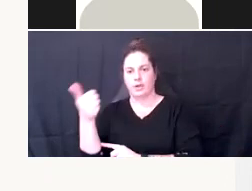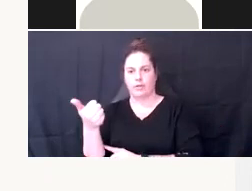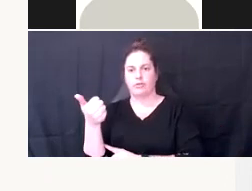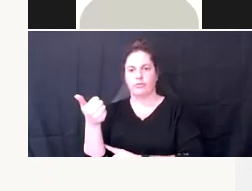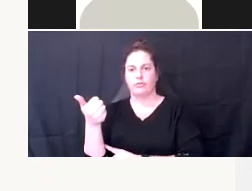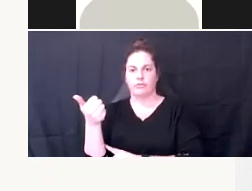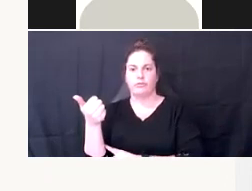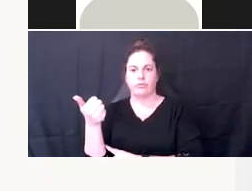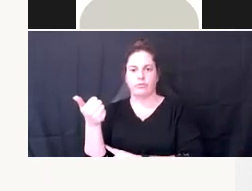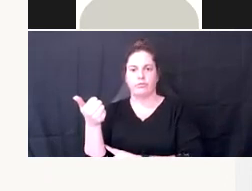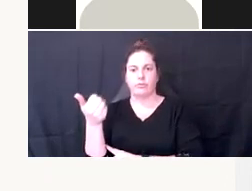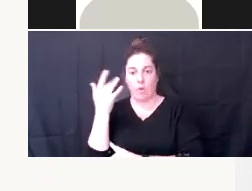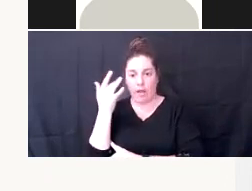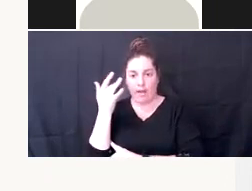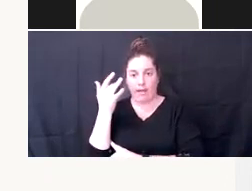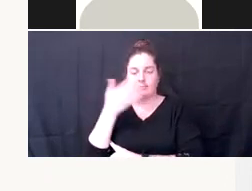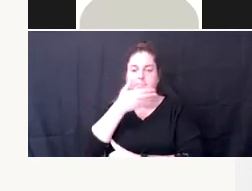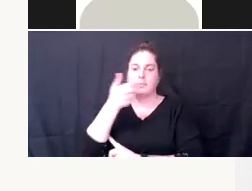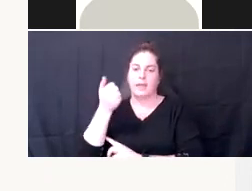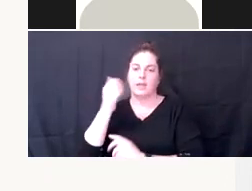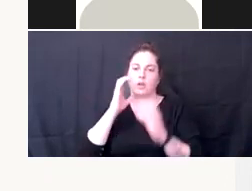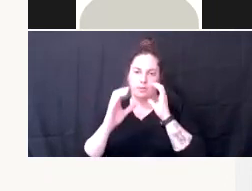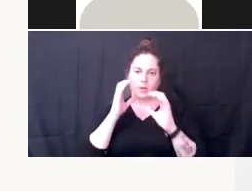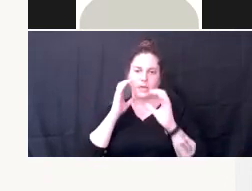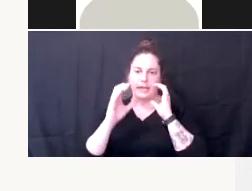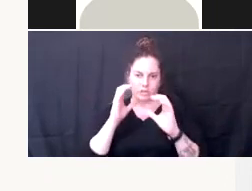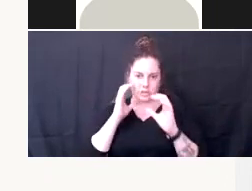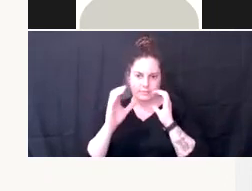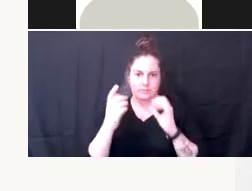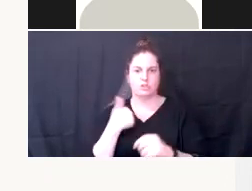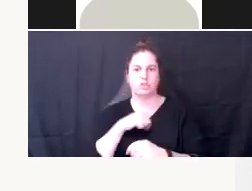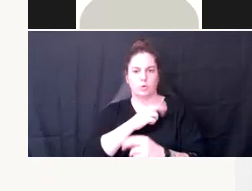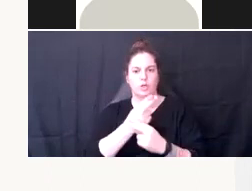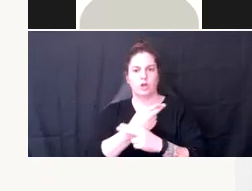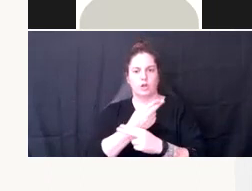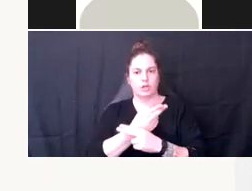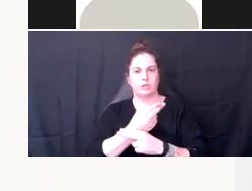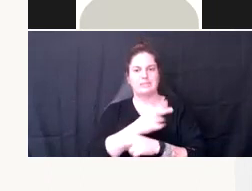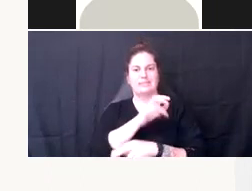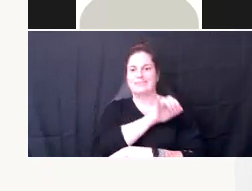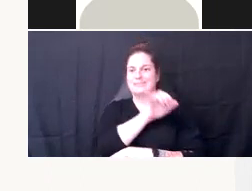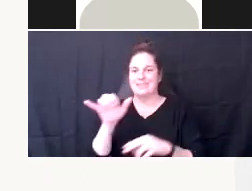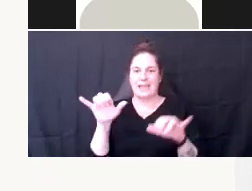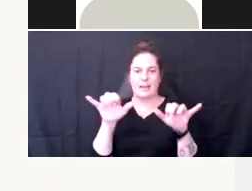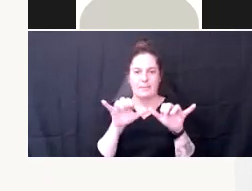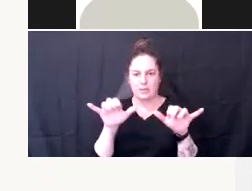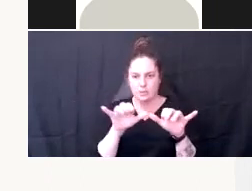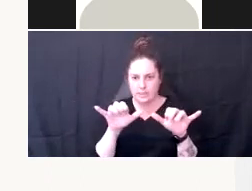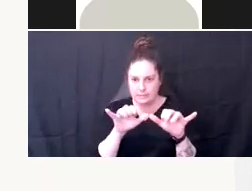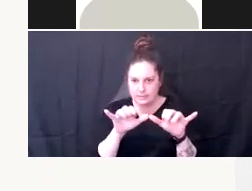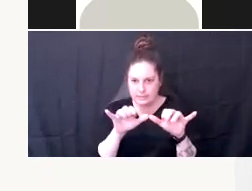that is to facilitate communication so that we're comparing our measurements on an